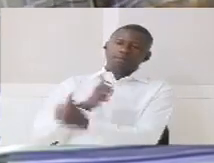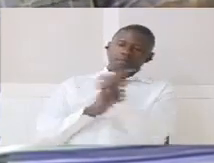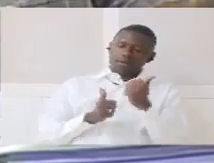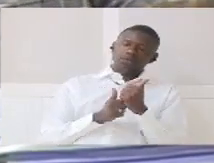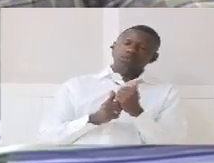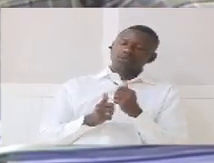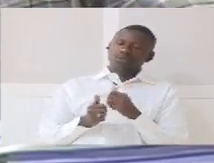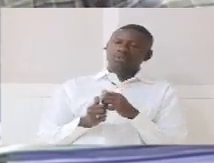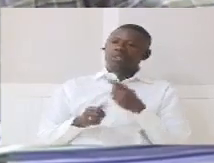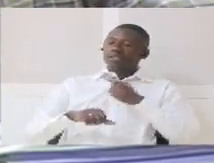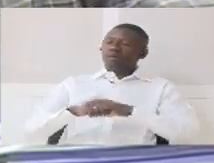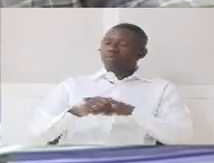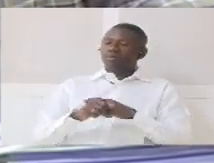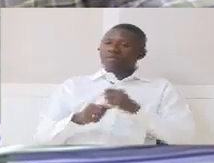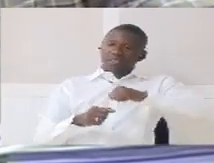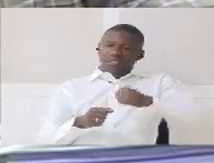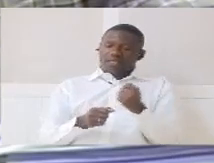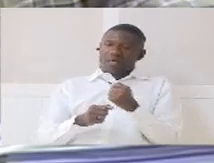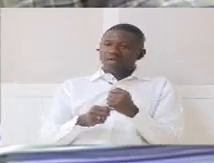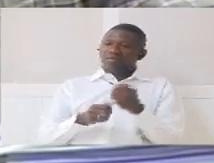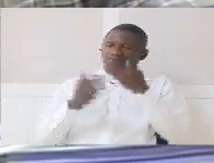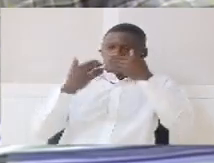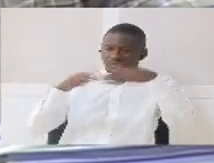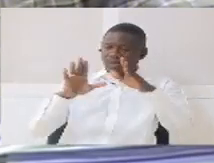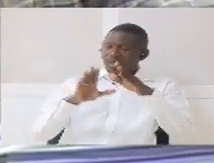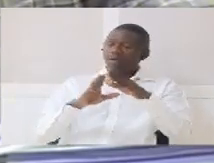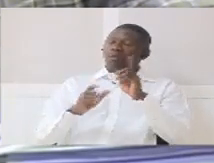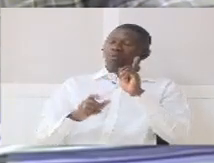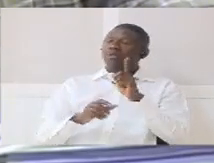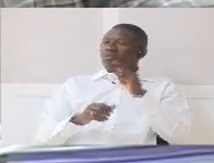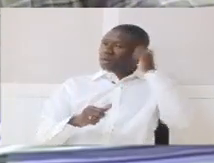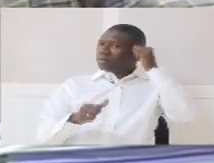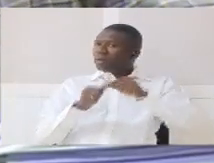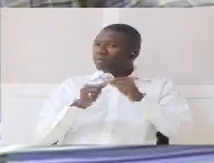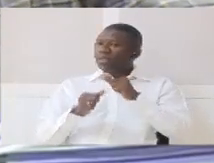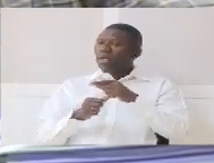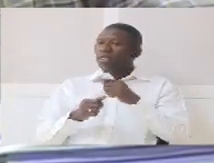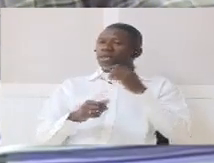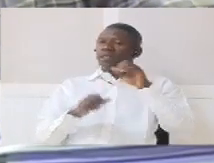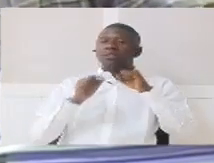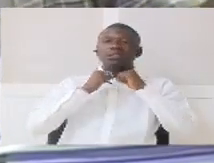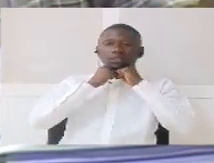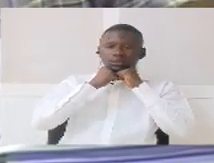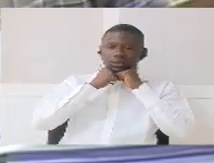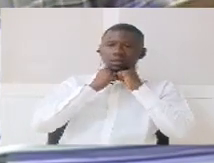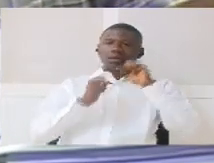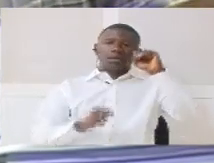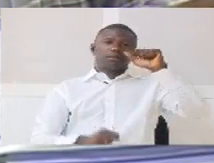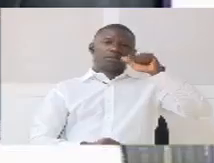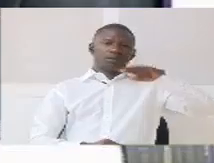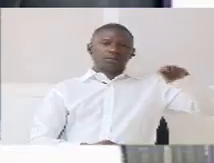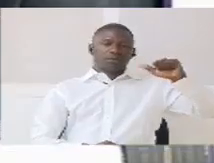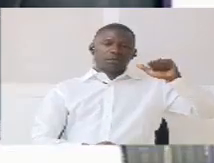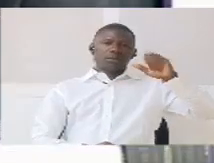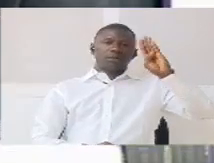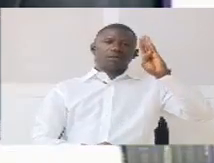also completed his term, Kabbalam, but he was denied discharge until a much later date? Mulu meni alonko eke